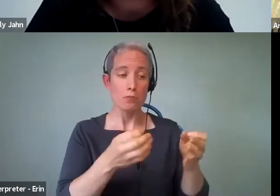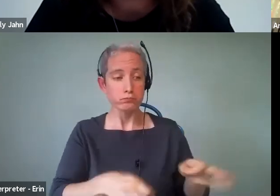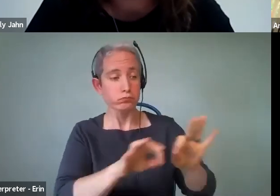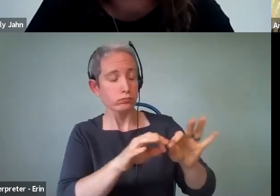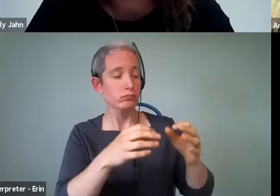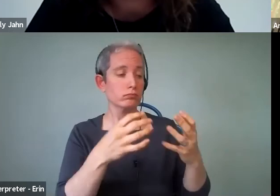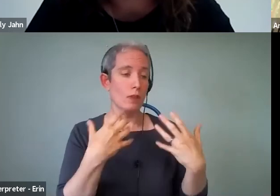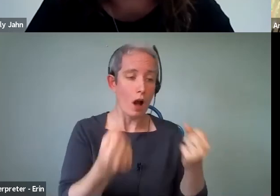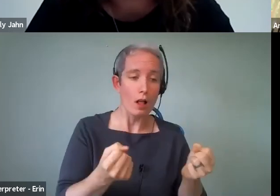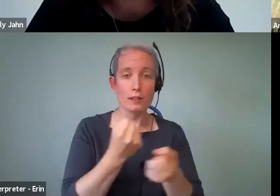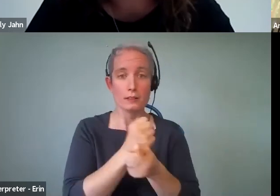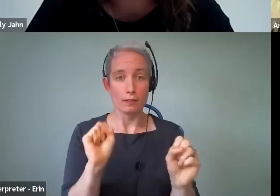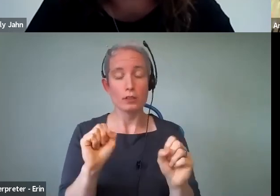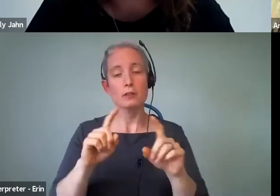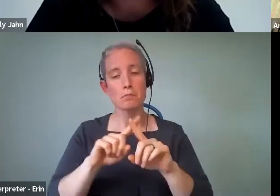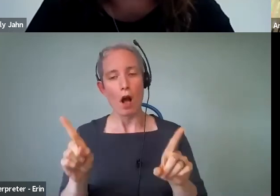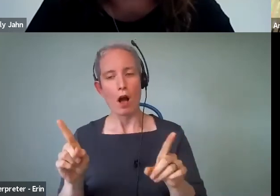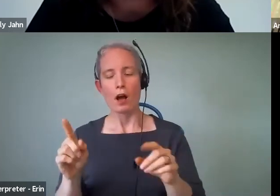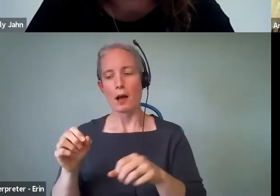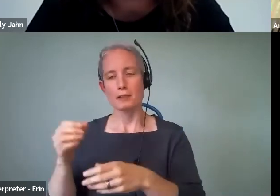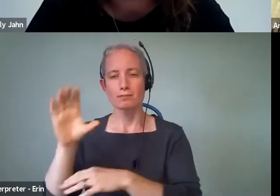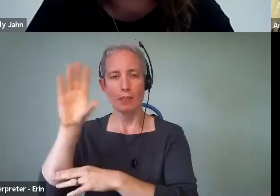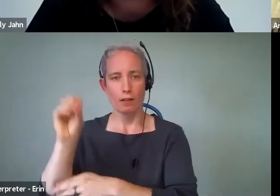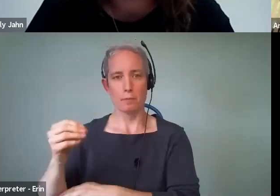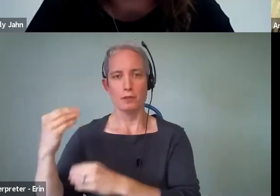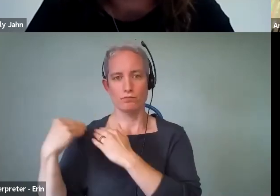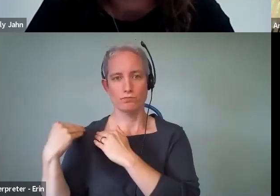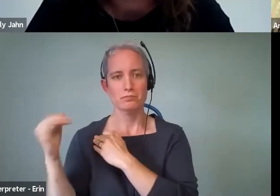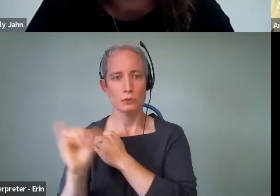on employers also. But Shal, if I could